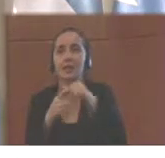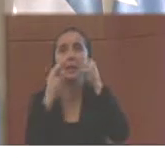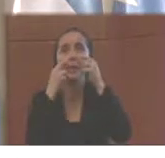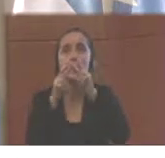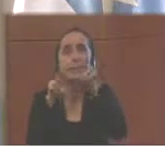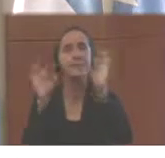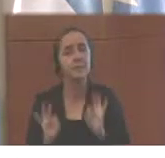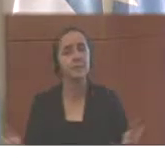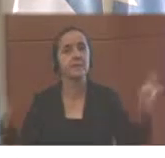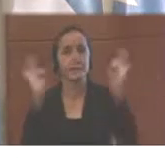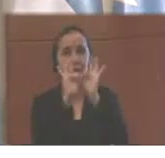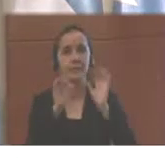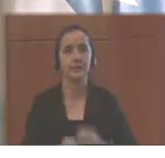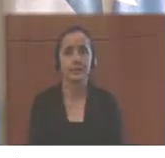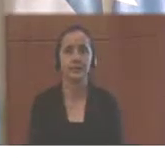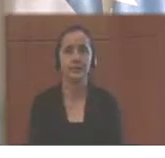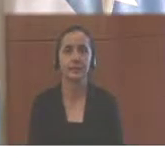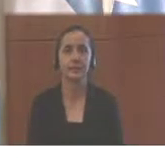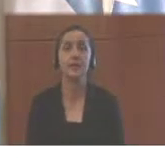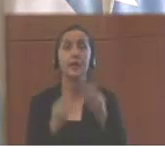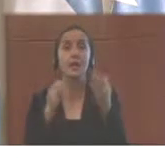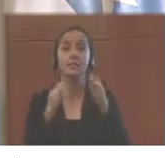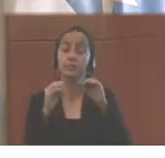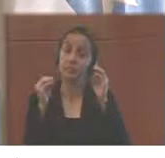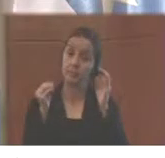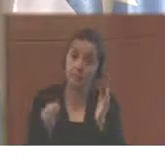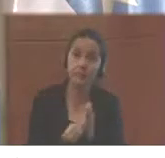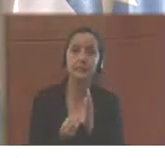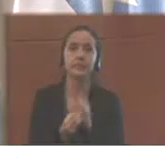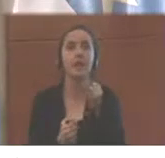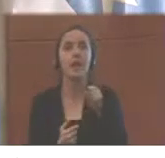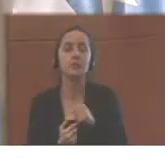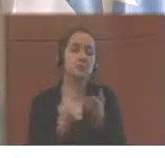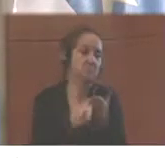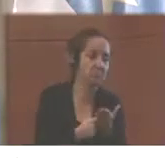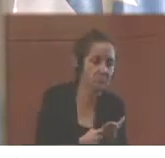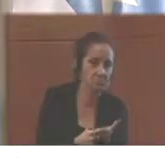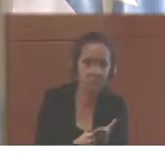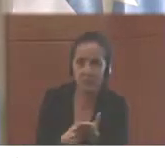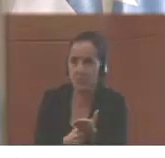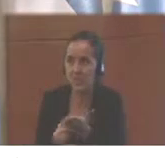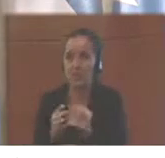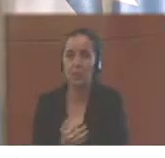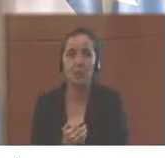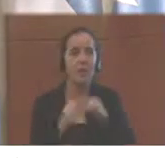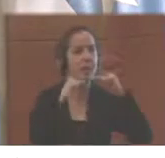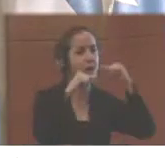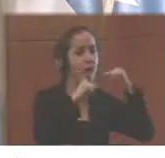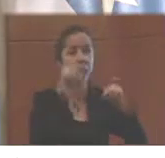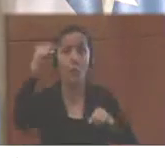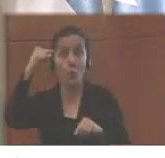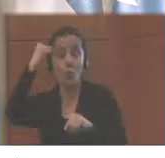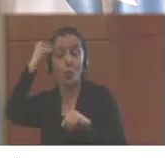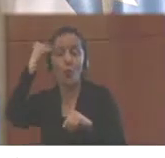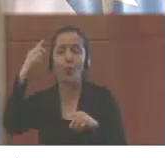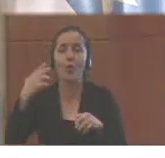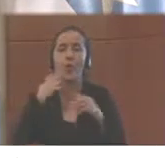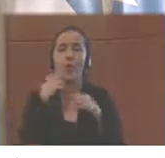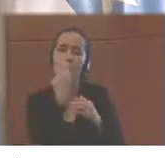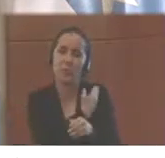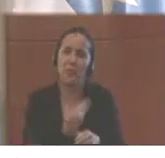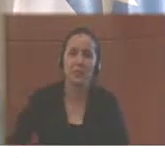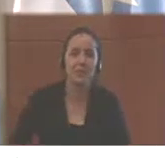the vision of frontline. Also, ordinary meetings of heads of state